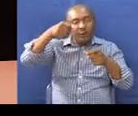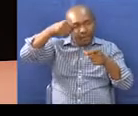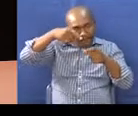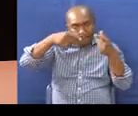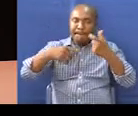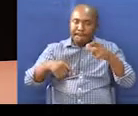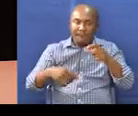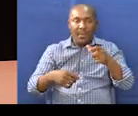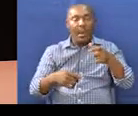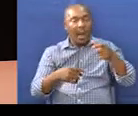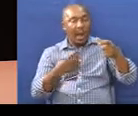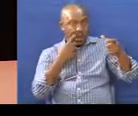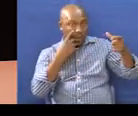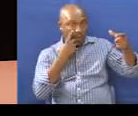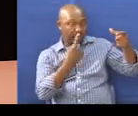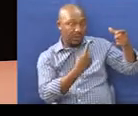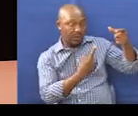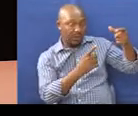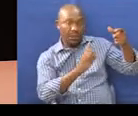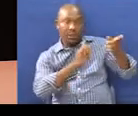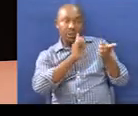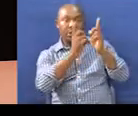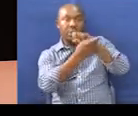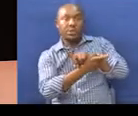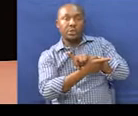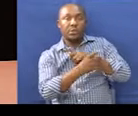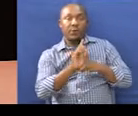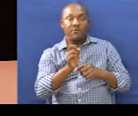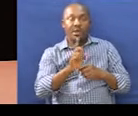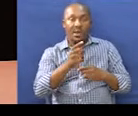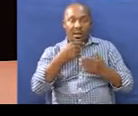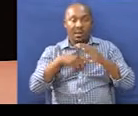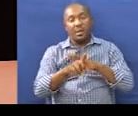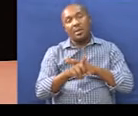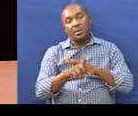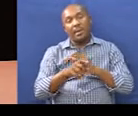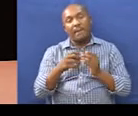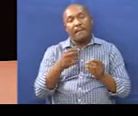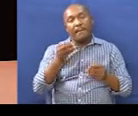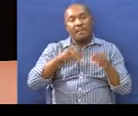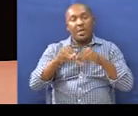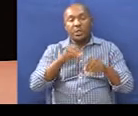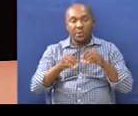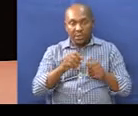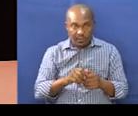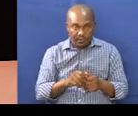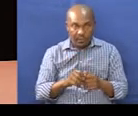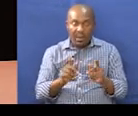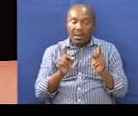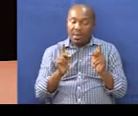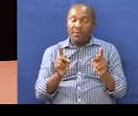observe the changes of colors in the mixture. If the food